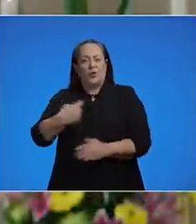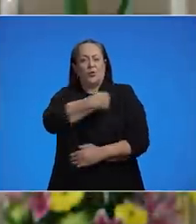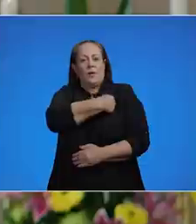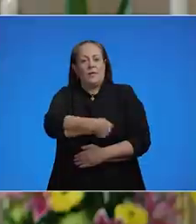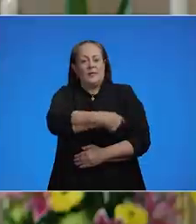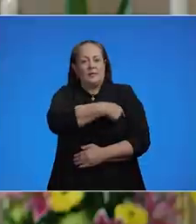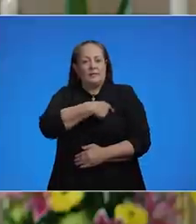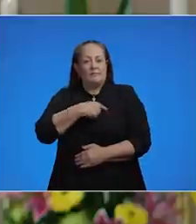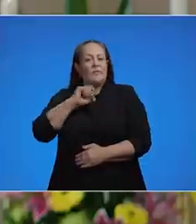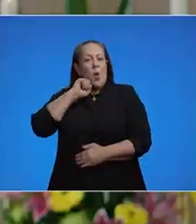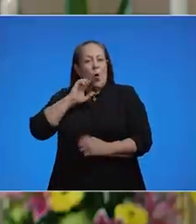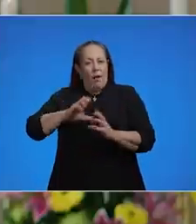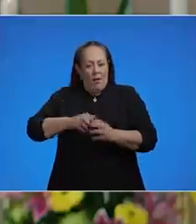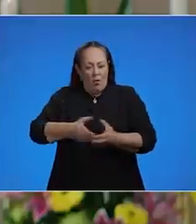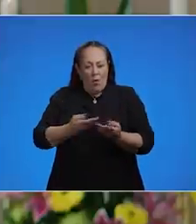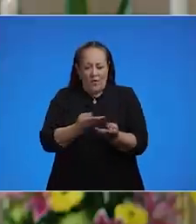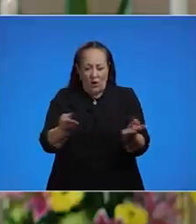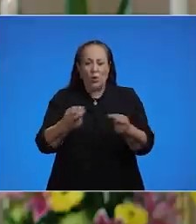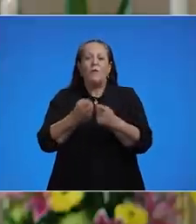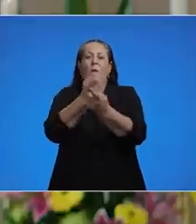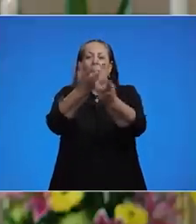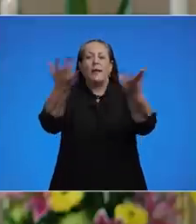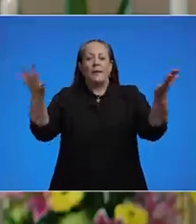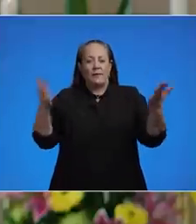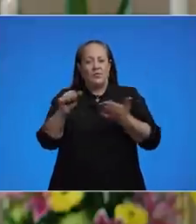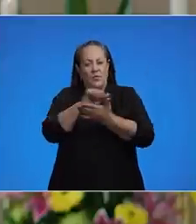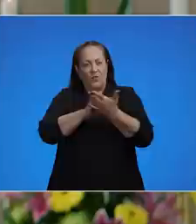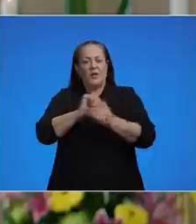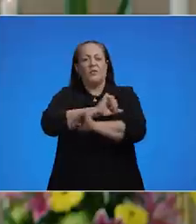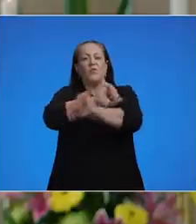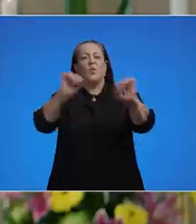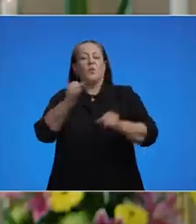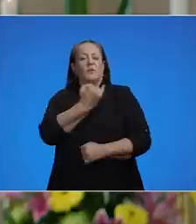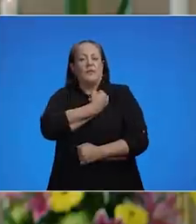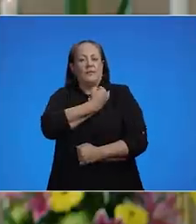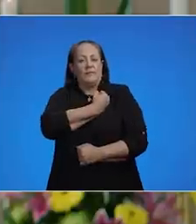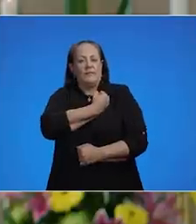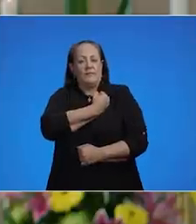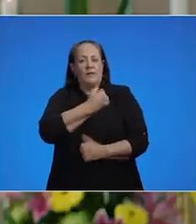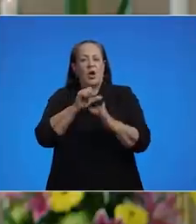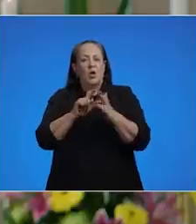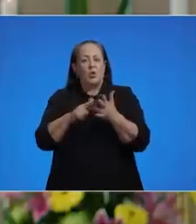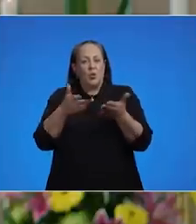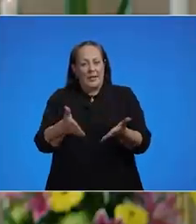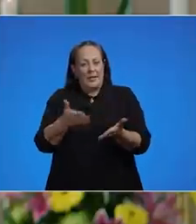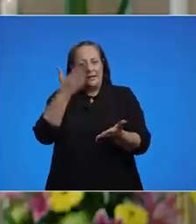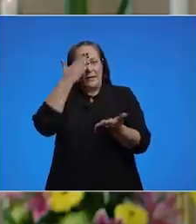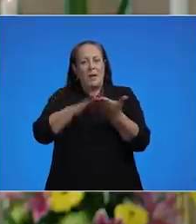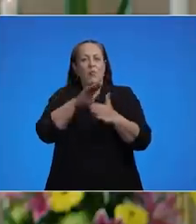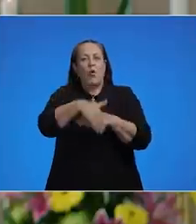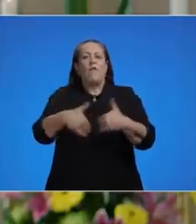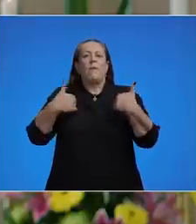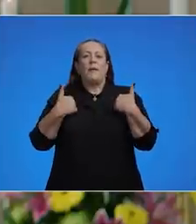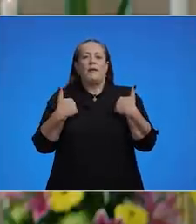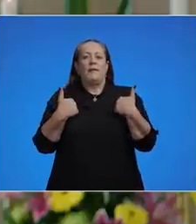and eternal covenant, which will be poured out for you and for many for the forgiveness of sins. do this